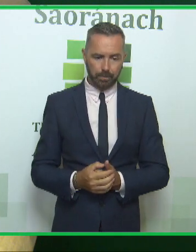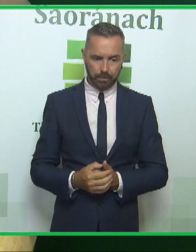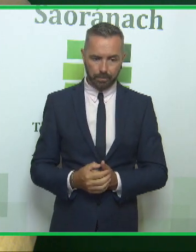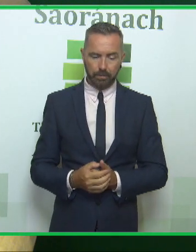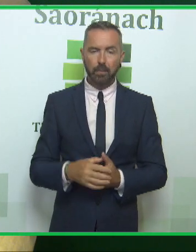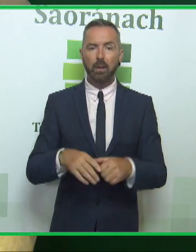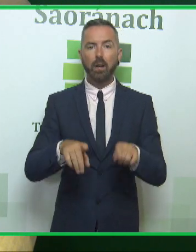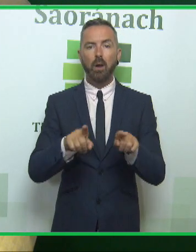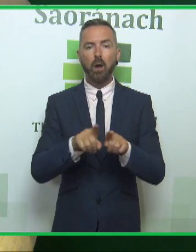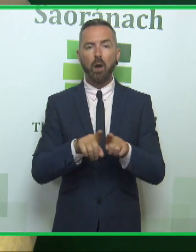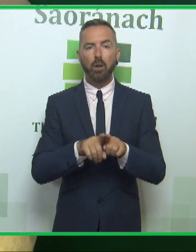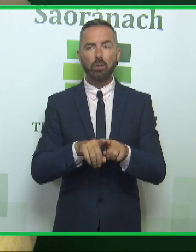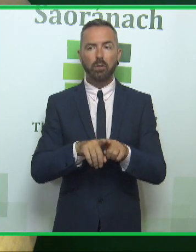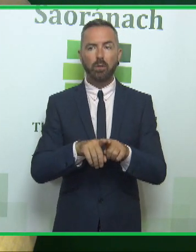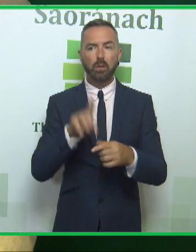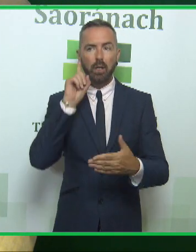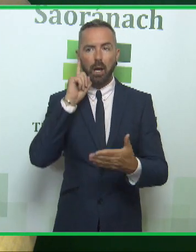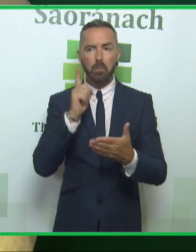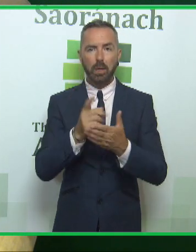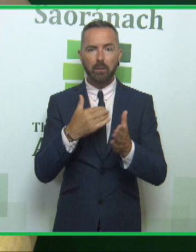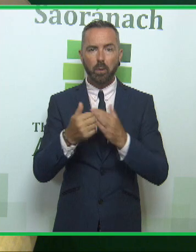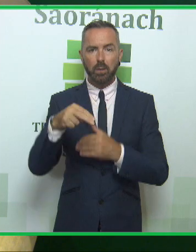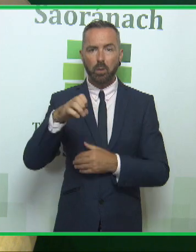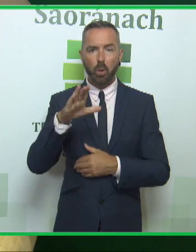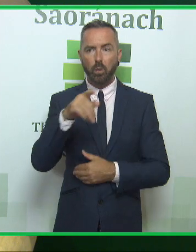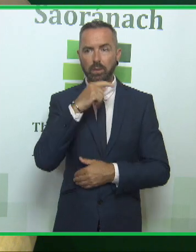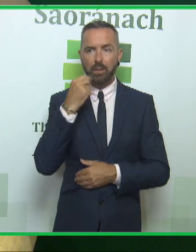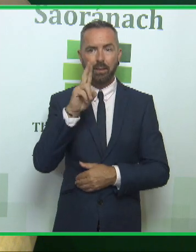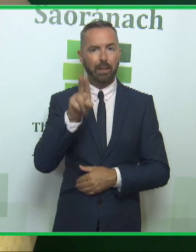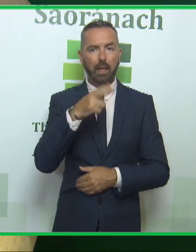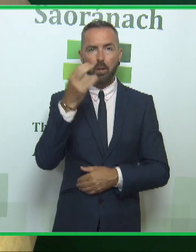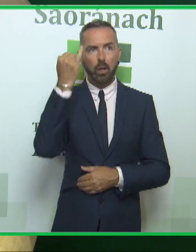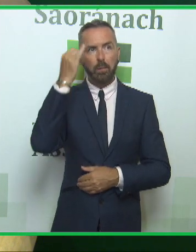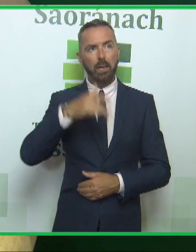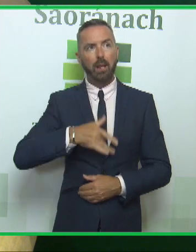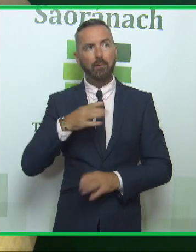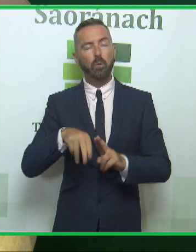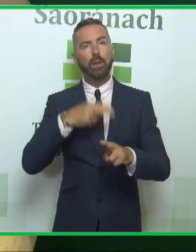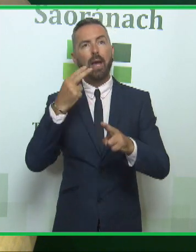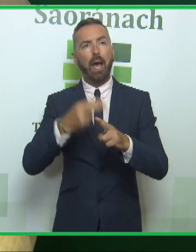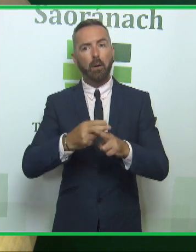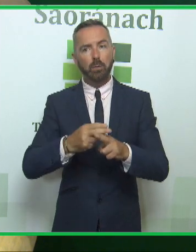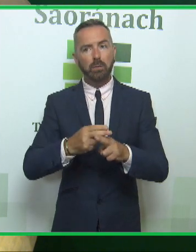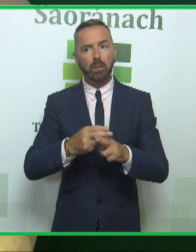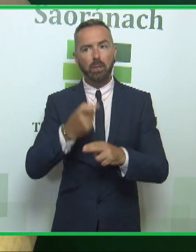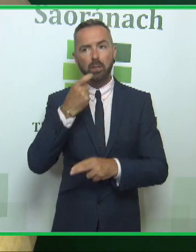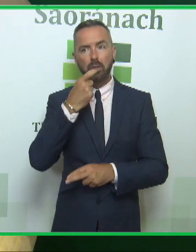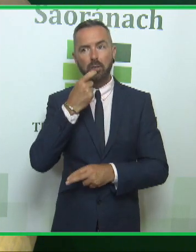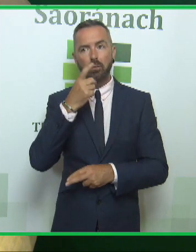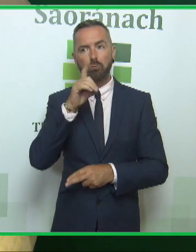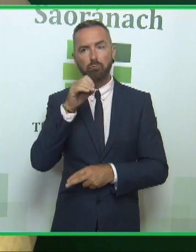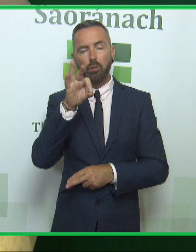I also believe what Noel was saying, I couldn't imagine my life without it either, because of what it done for